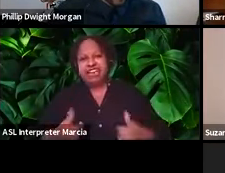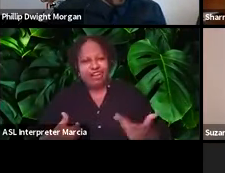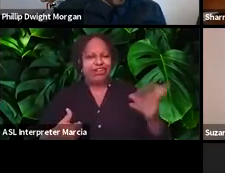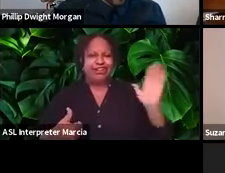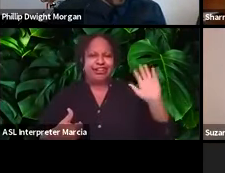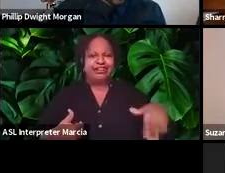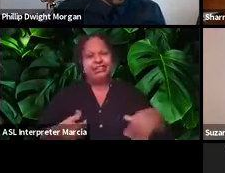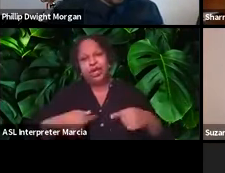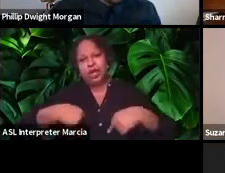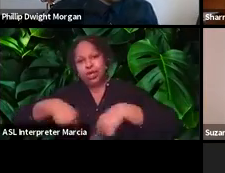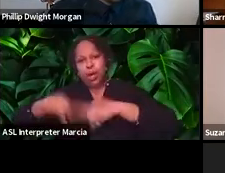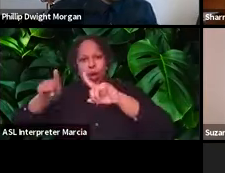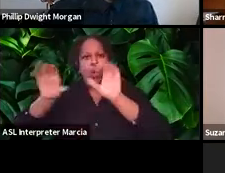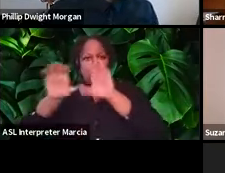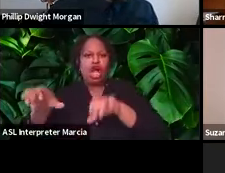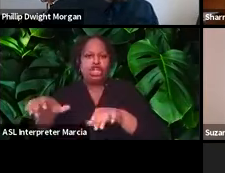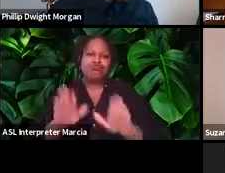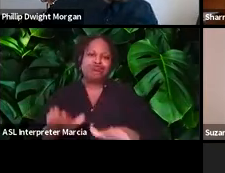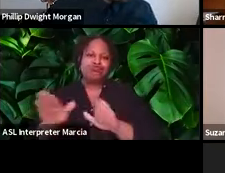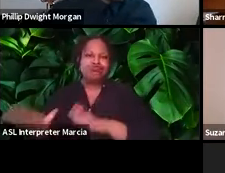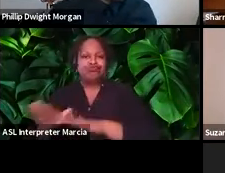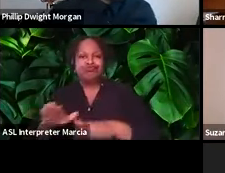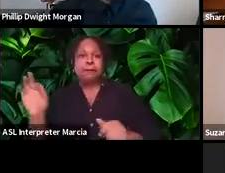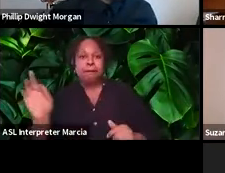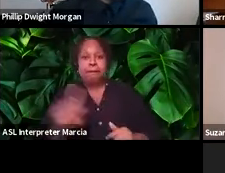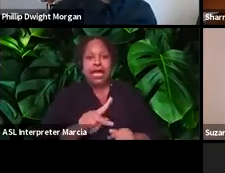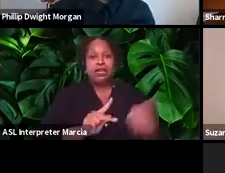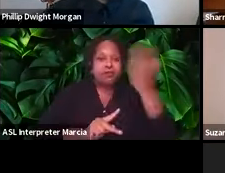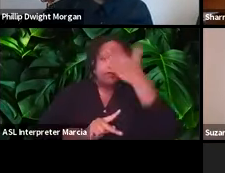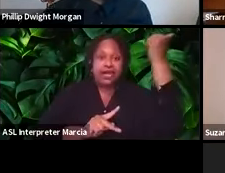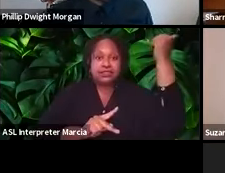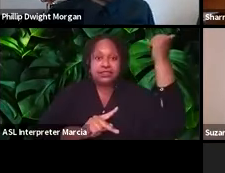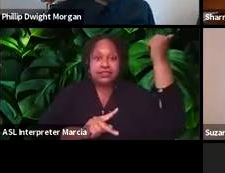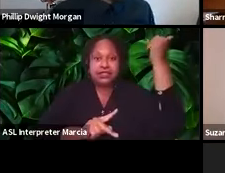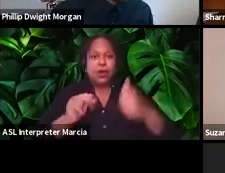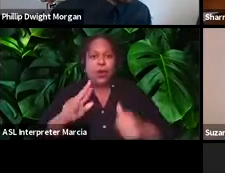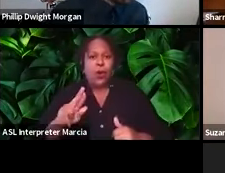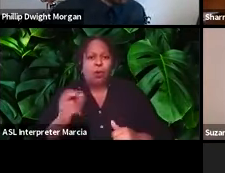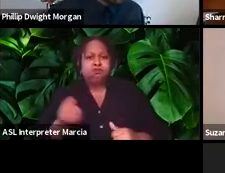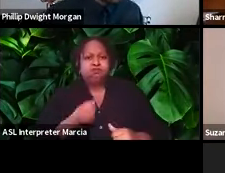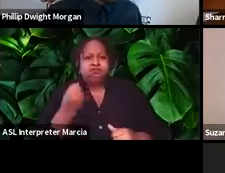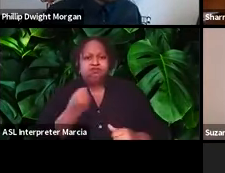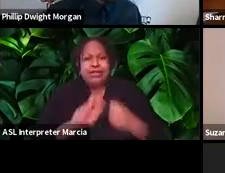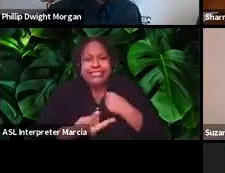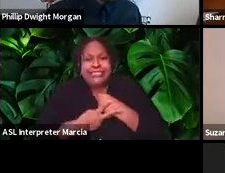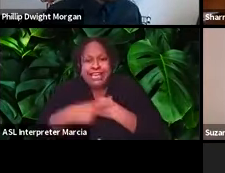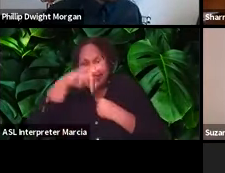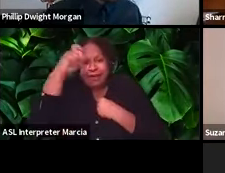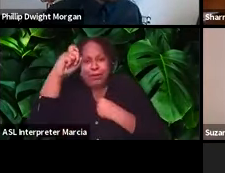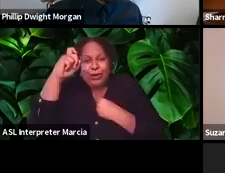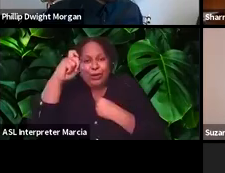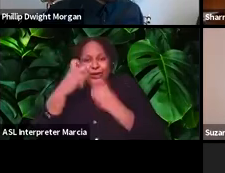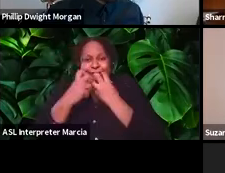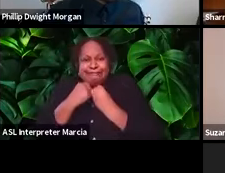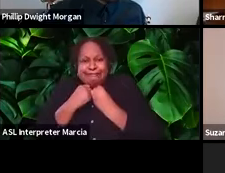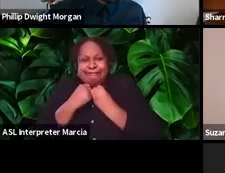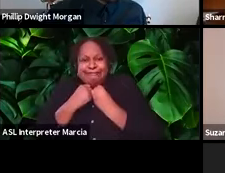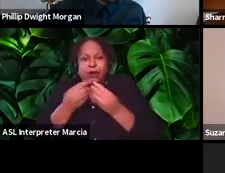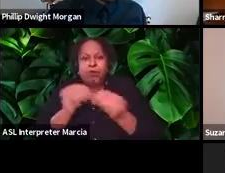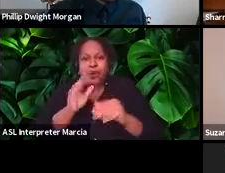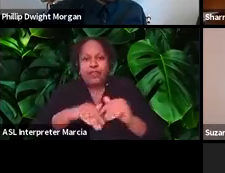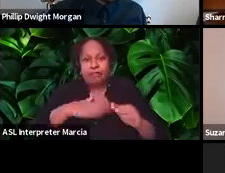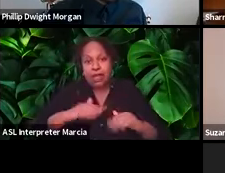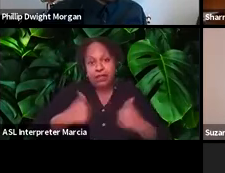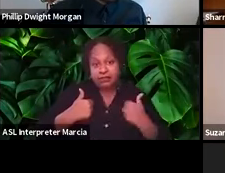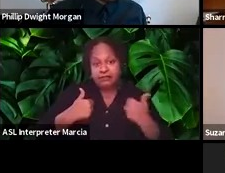working on before they left. And people, are trying to save their summer more than they're trying to save my life. So what I'm looking